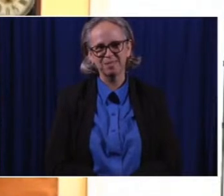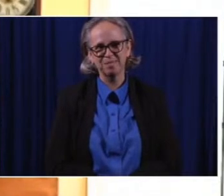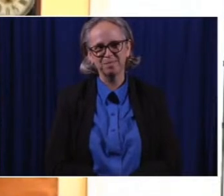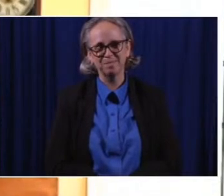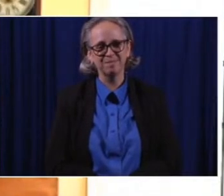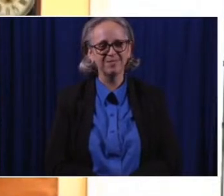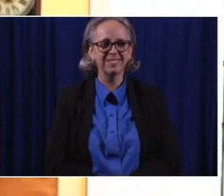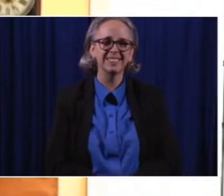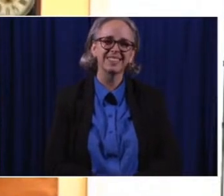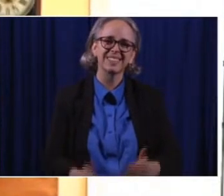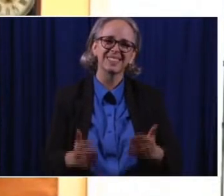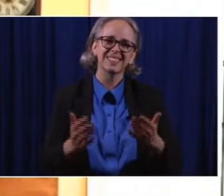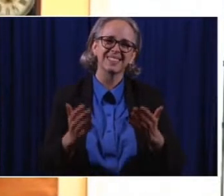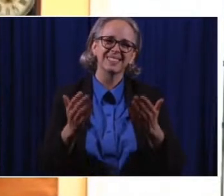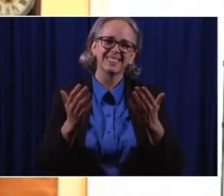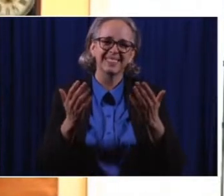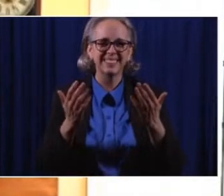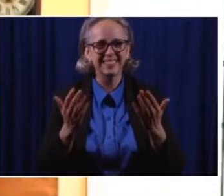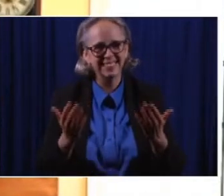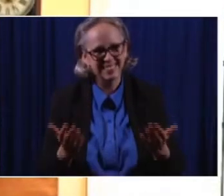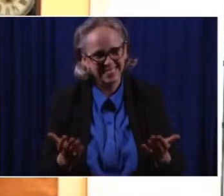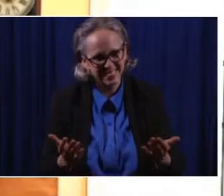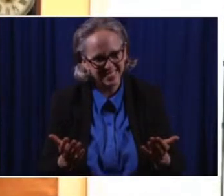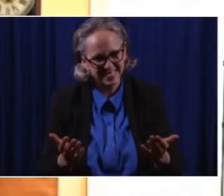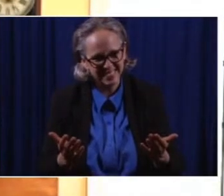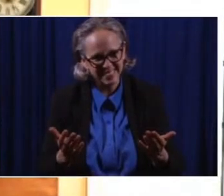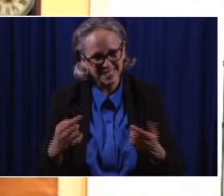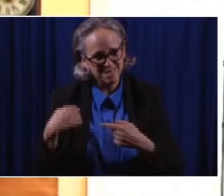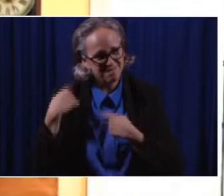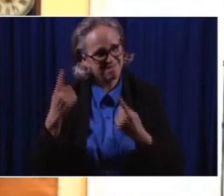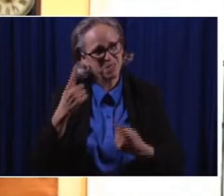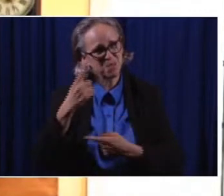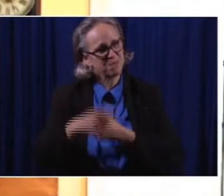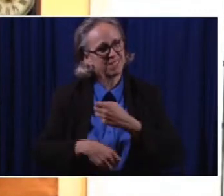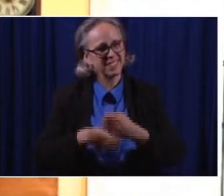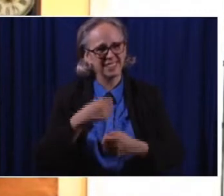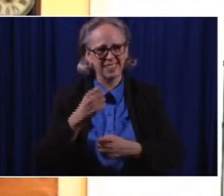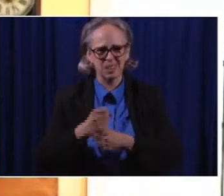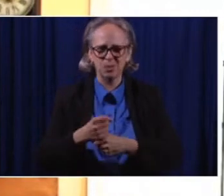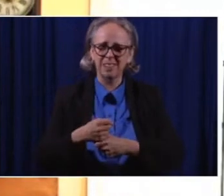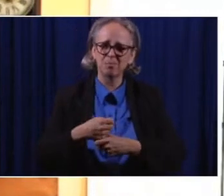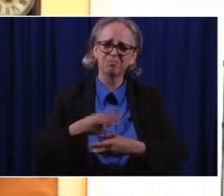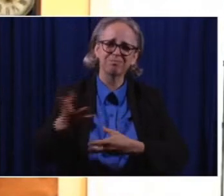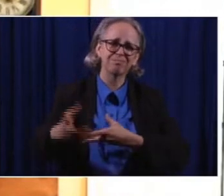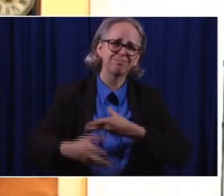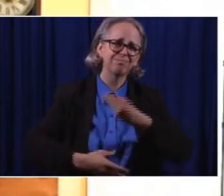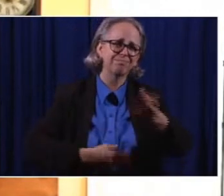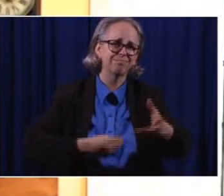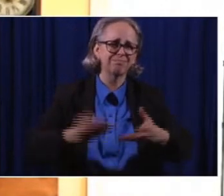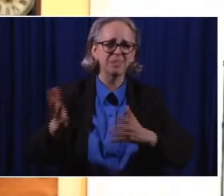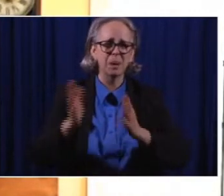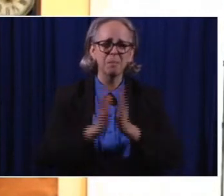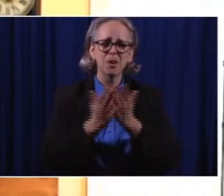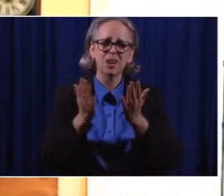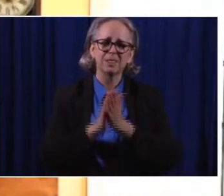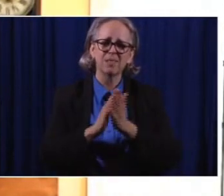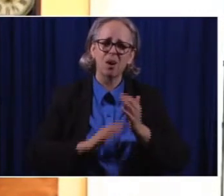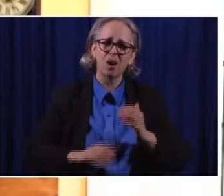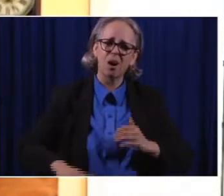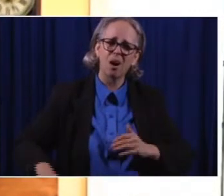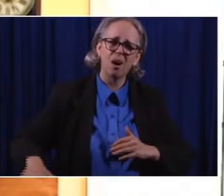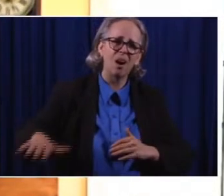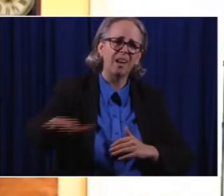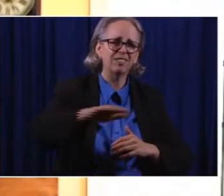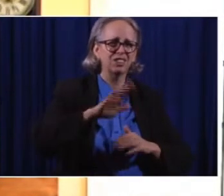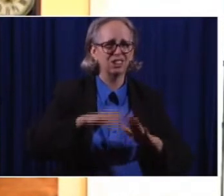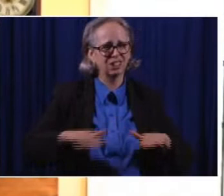We've been able to put more books in the hands of Ohio's children during these very, very challenging times, thanks to